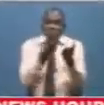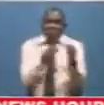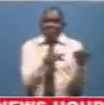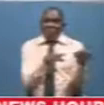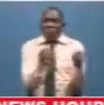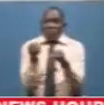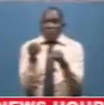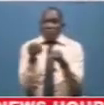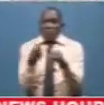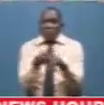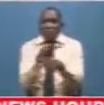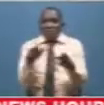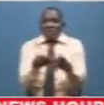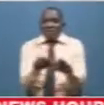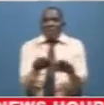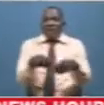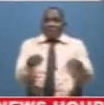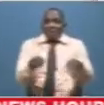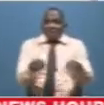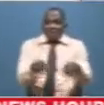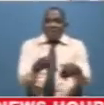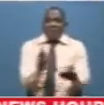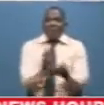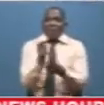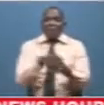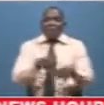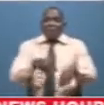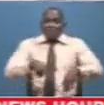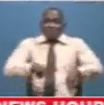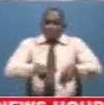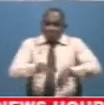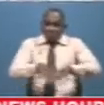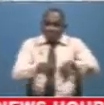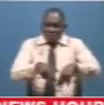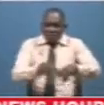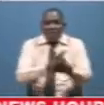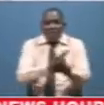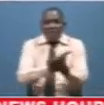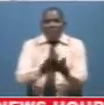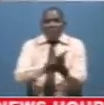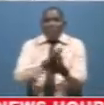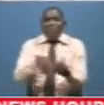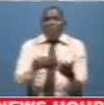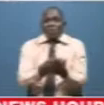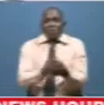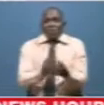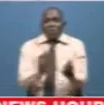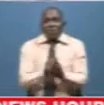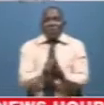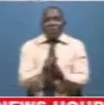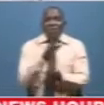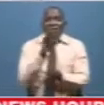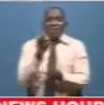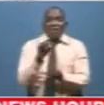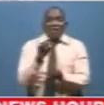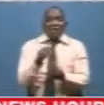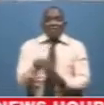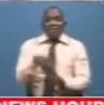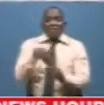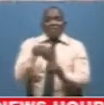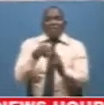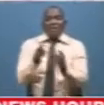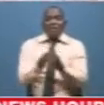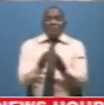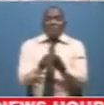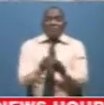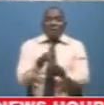from their place of business to free the pavement and clean up that location ahead of the 59th ordinary session of